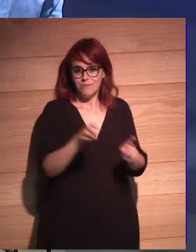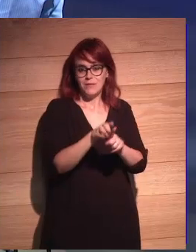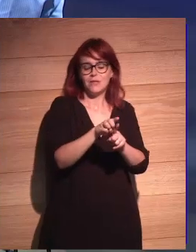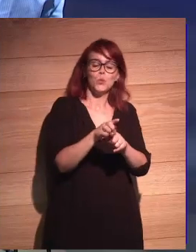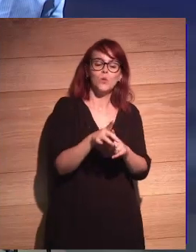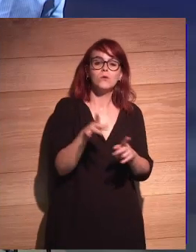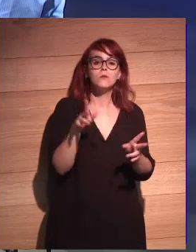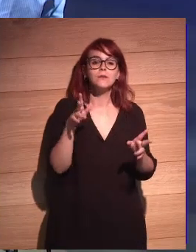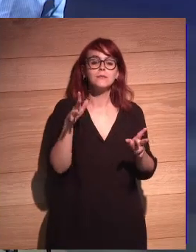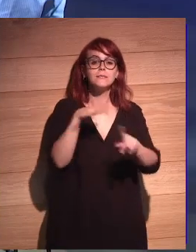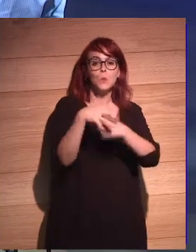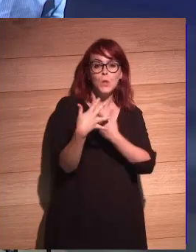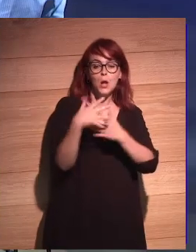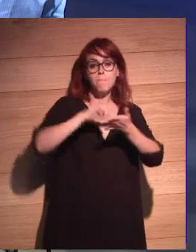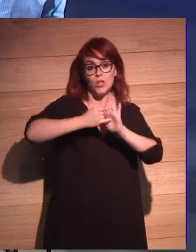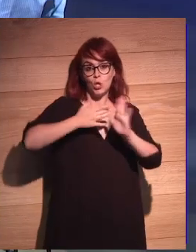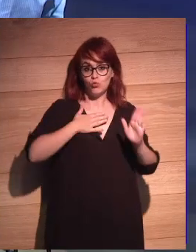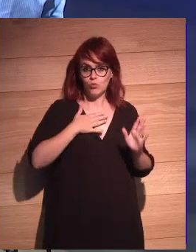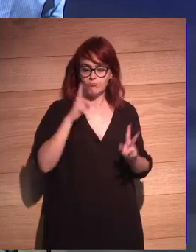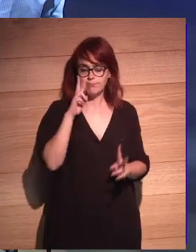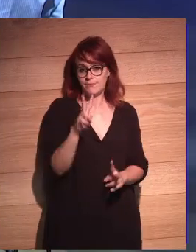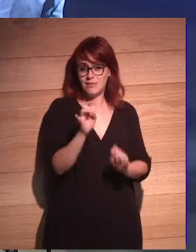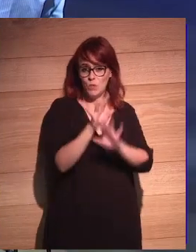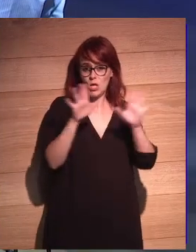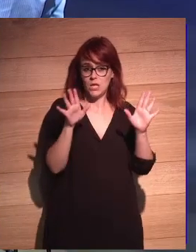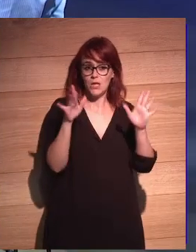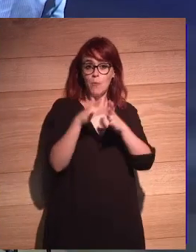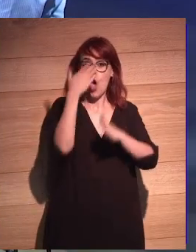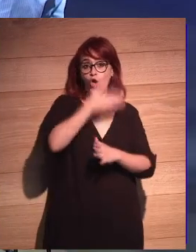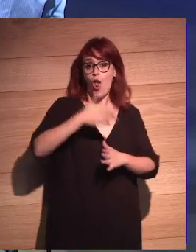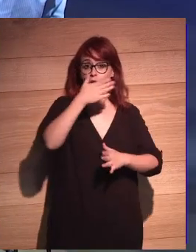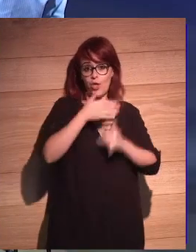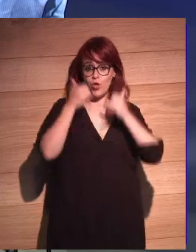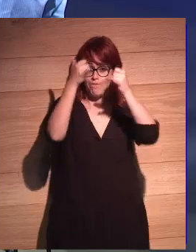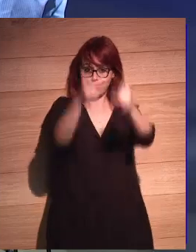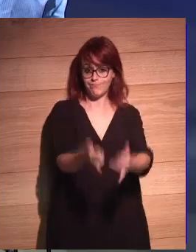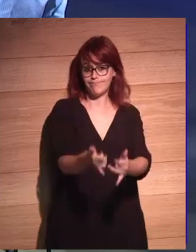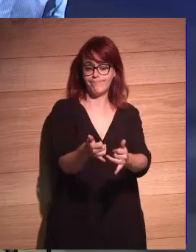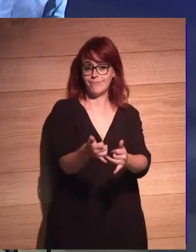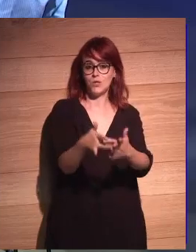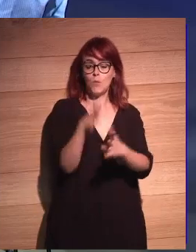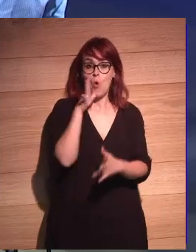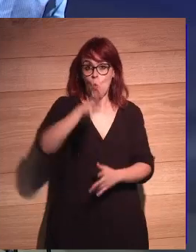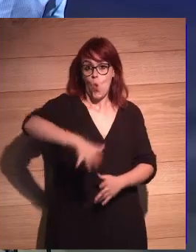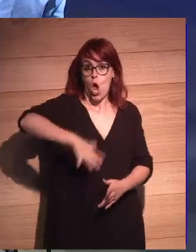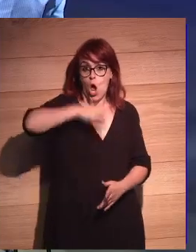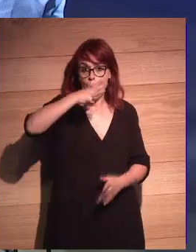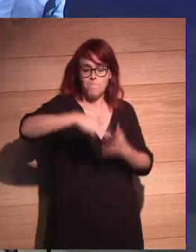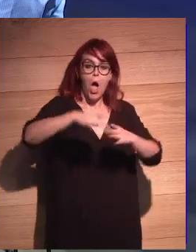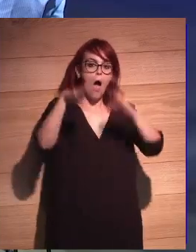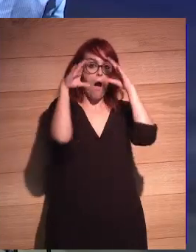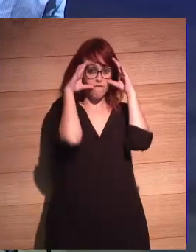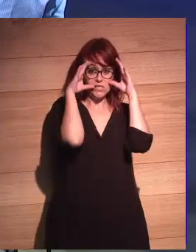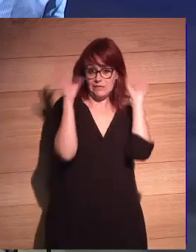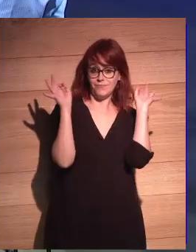of technology, well, it's true that, for example, the project that we developed, we saw that when we went to school. That wow